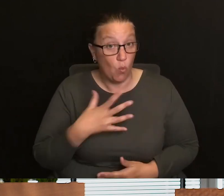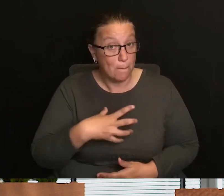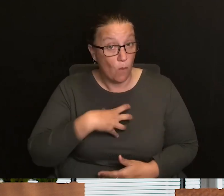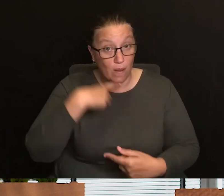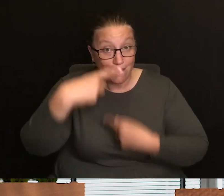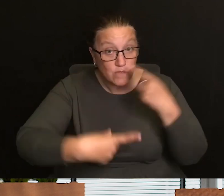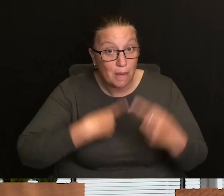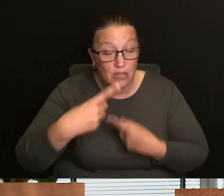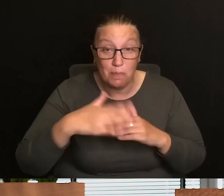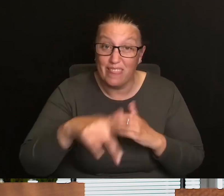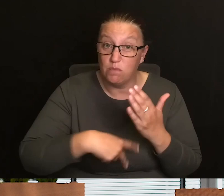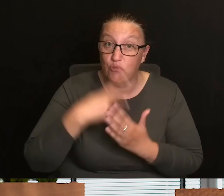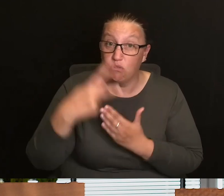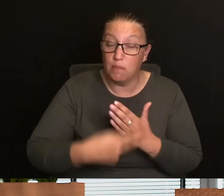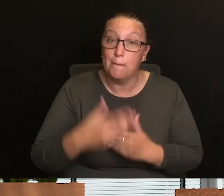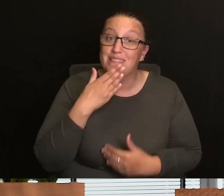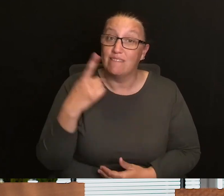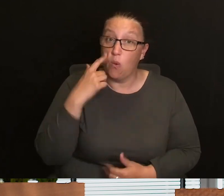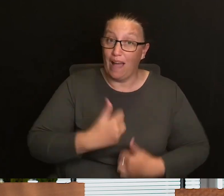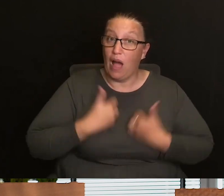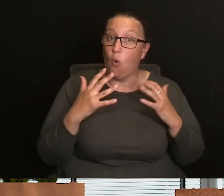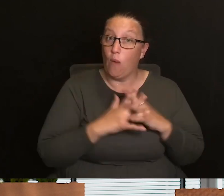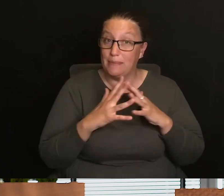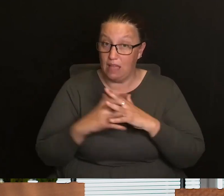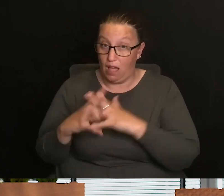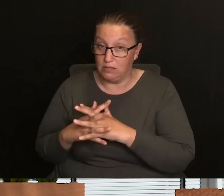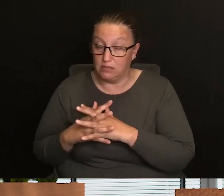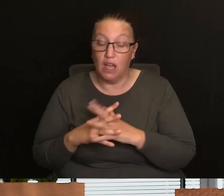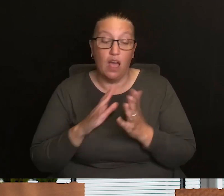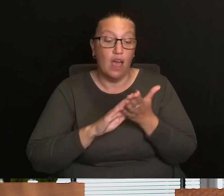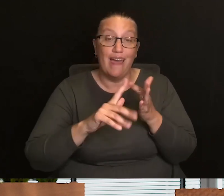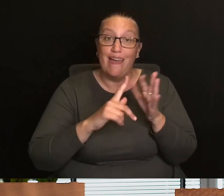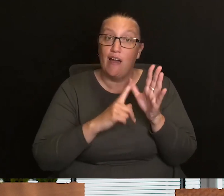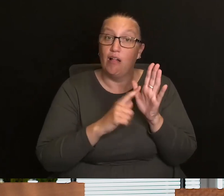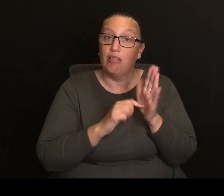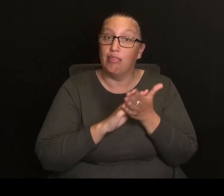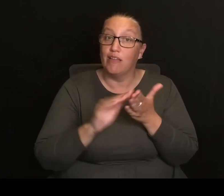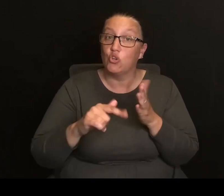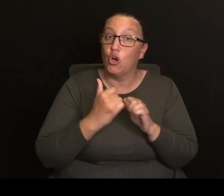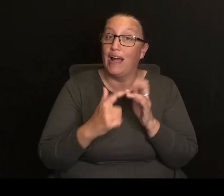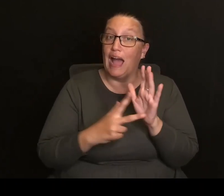Cancer Screening Program, visit our website at health.gov.au.